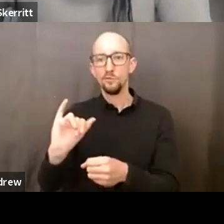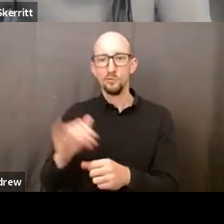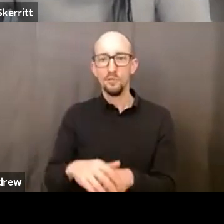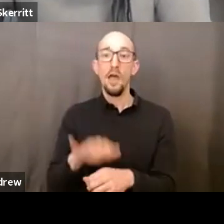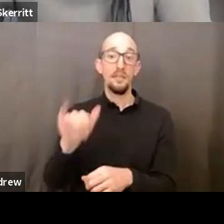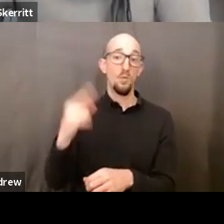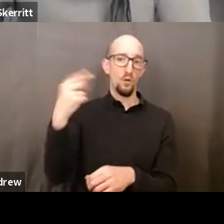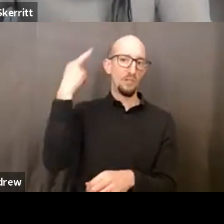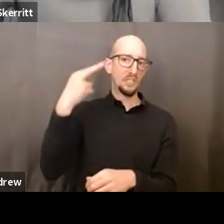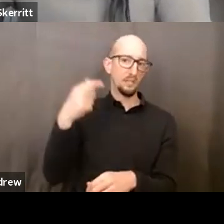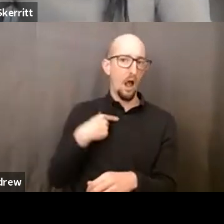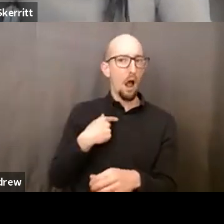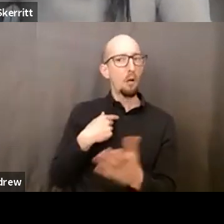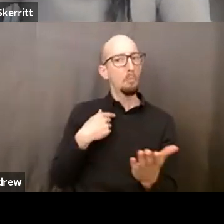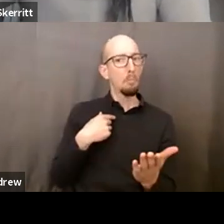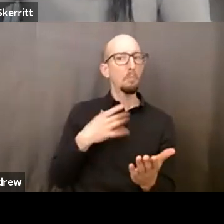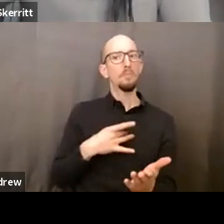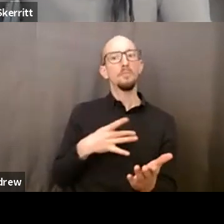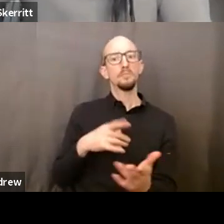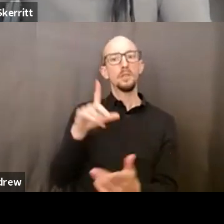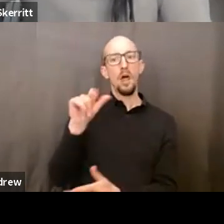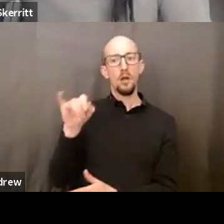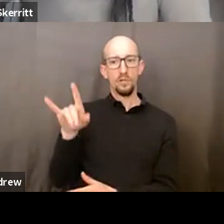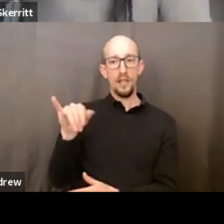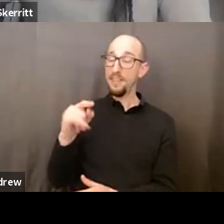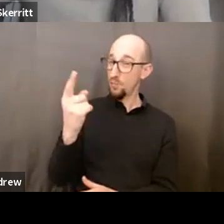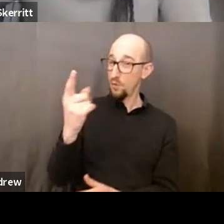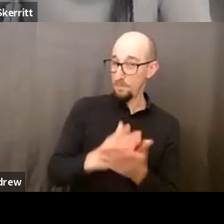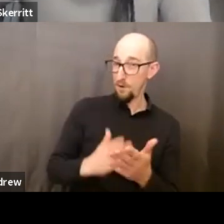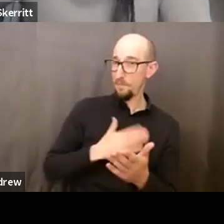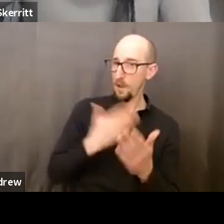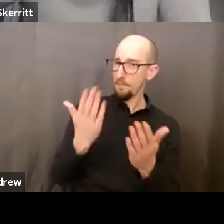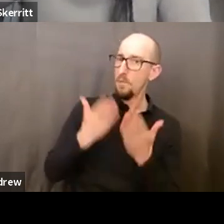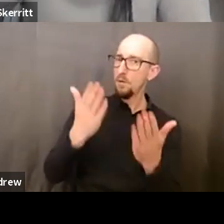And that's just part of my proposal, but it's the part that's relevant to this